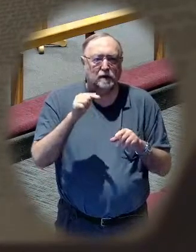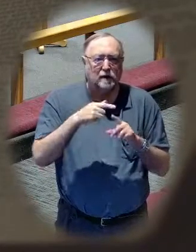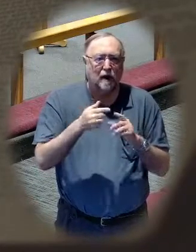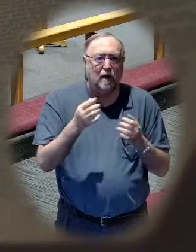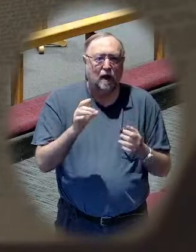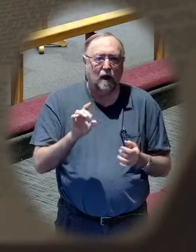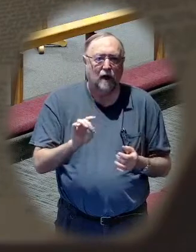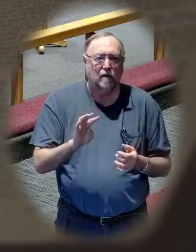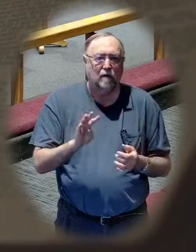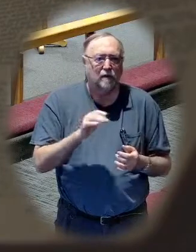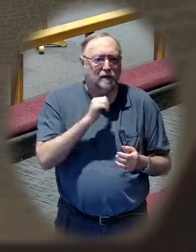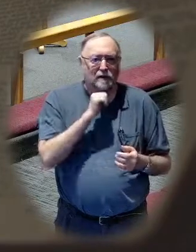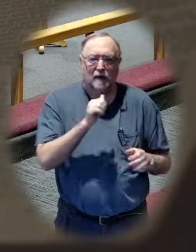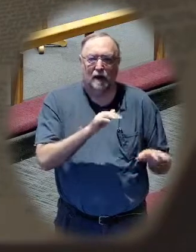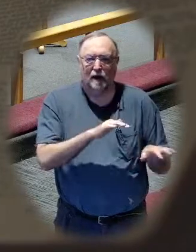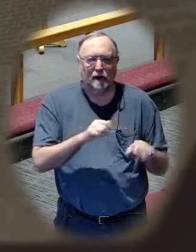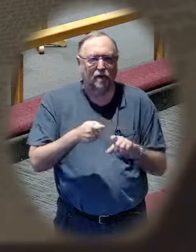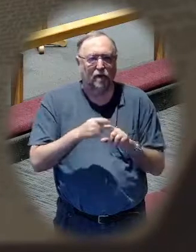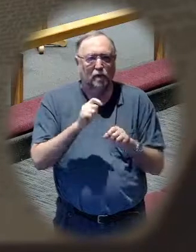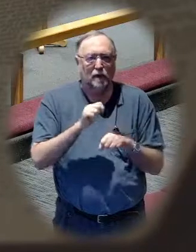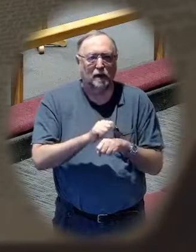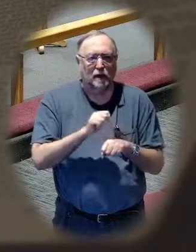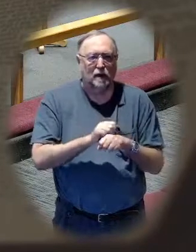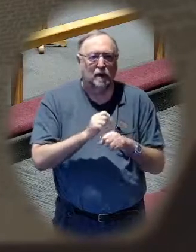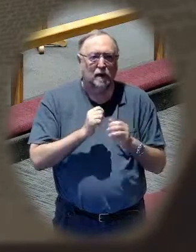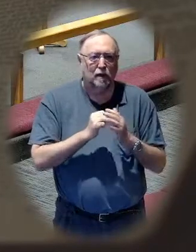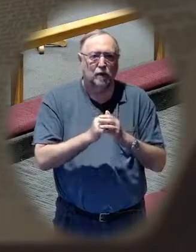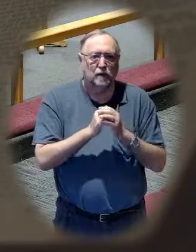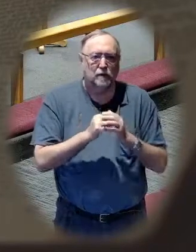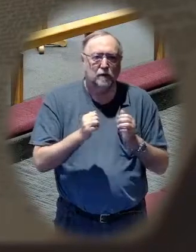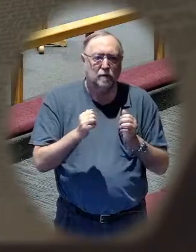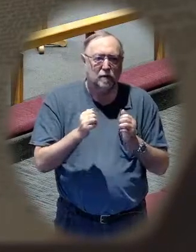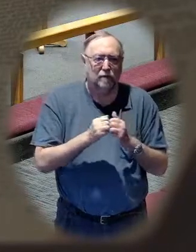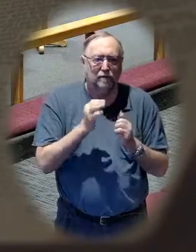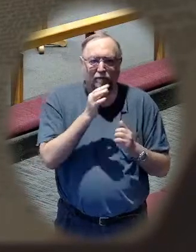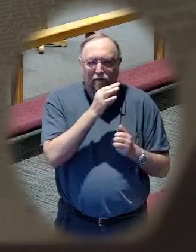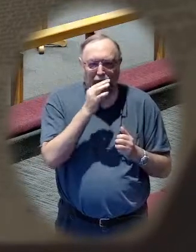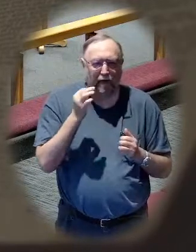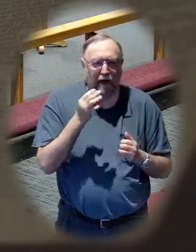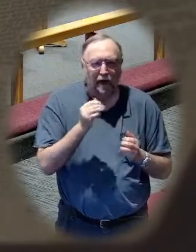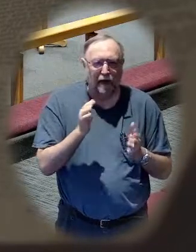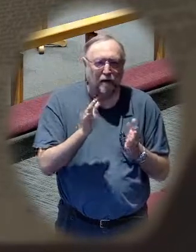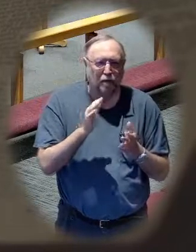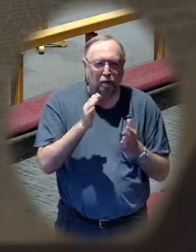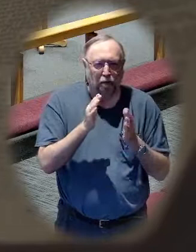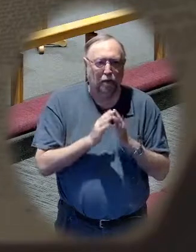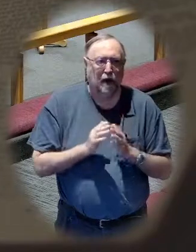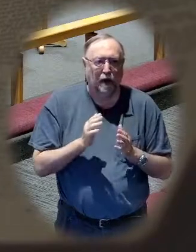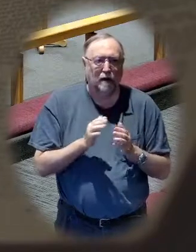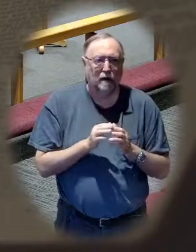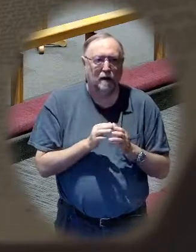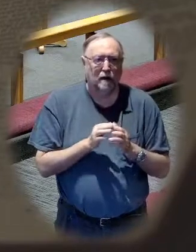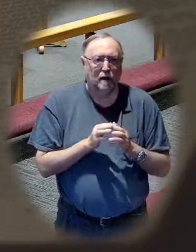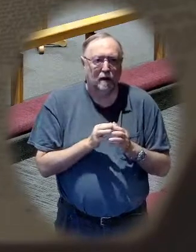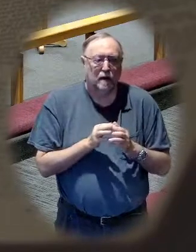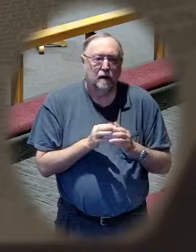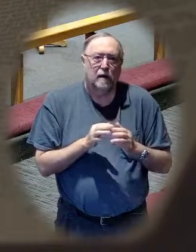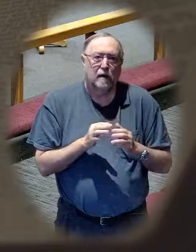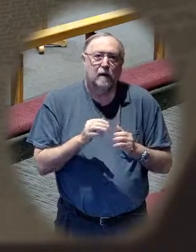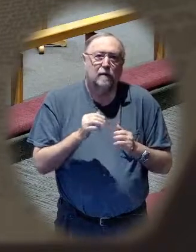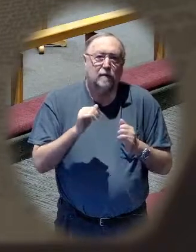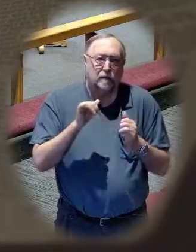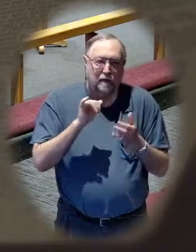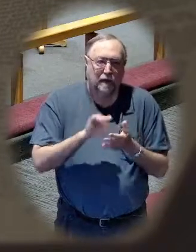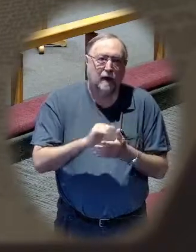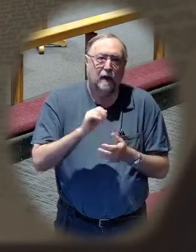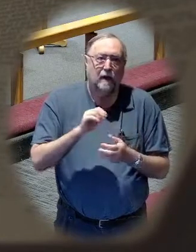She did not depart from the temple, worshiping with fasting and prayer night and day. And coming up at that very hour,